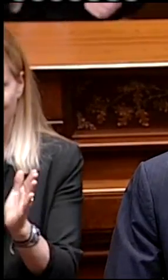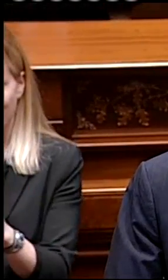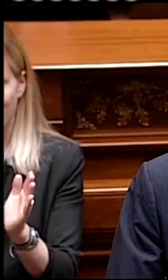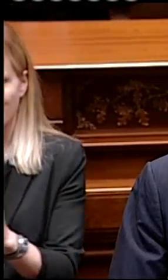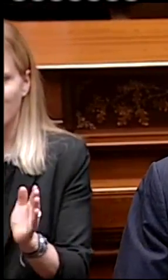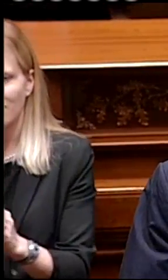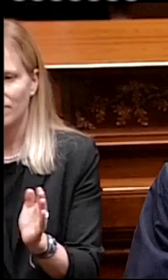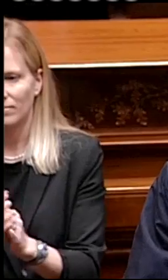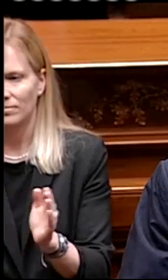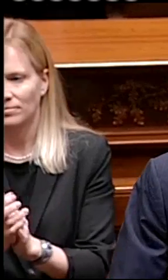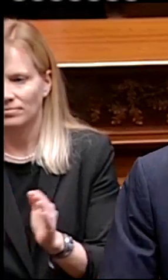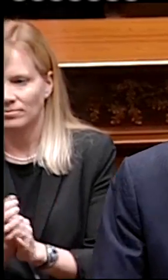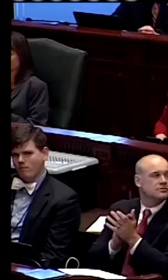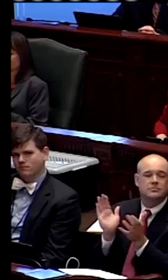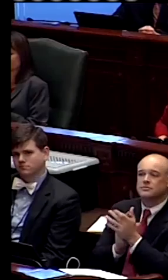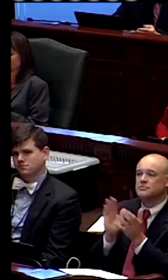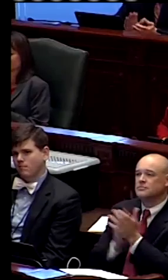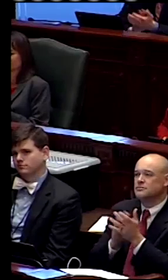Thank you.